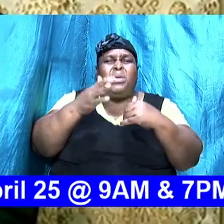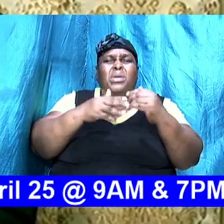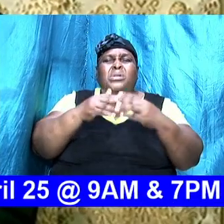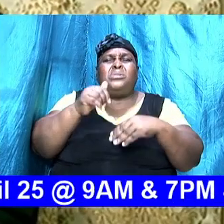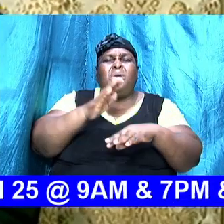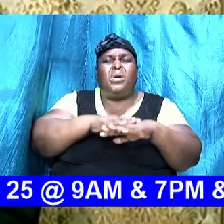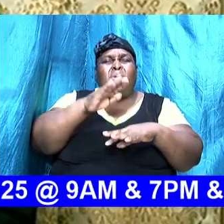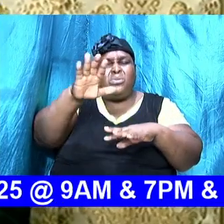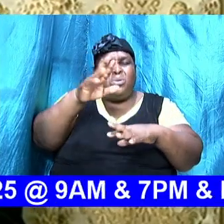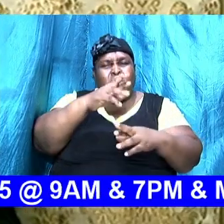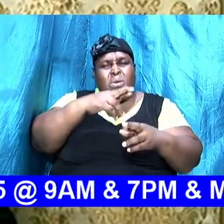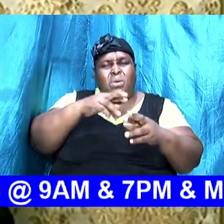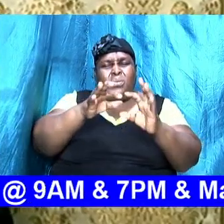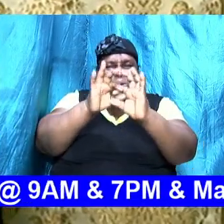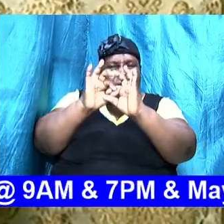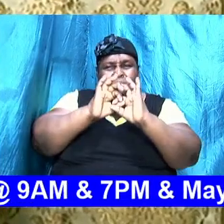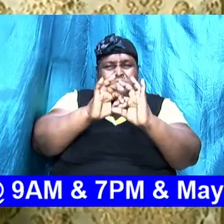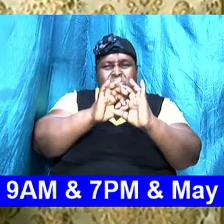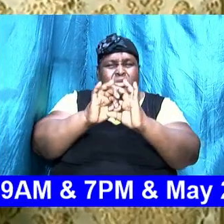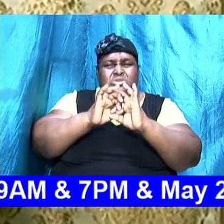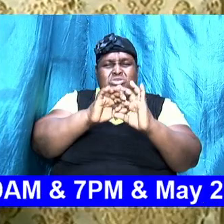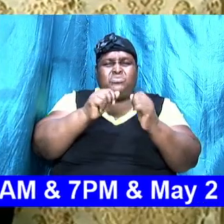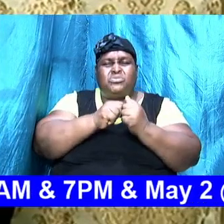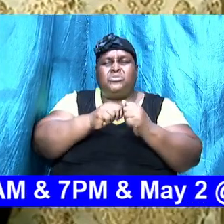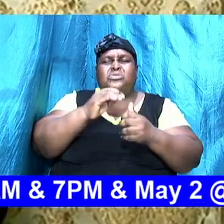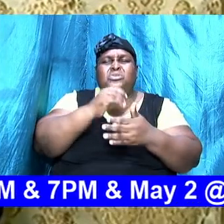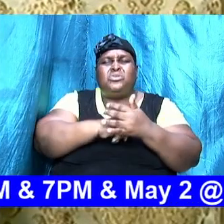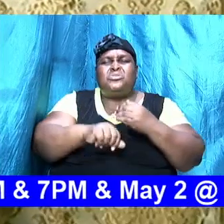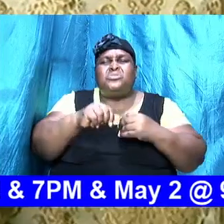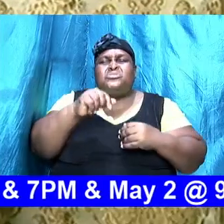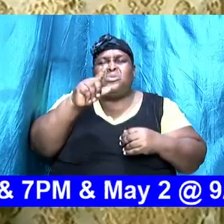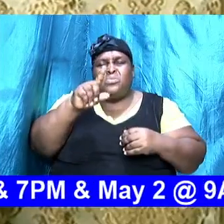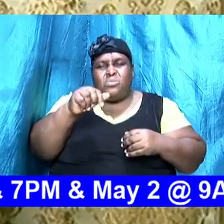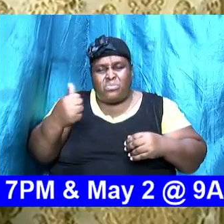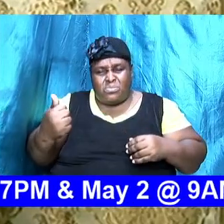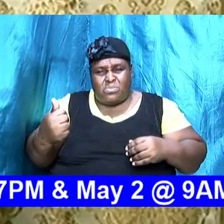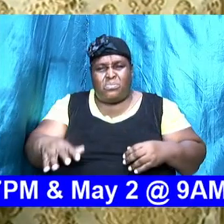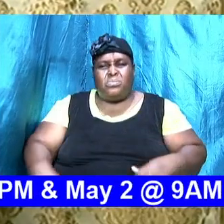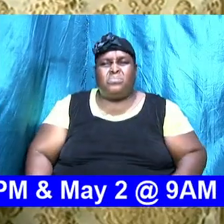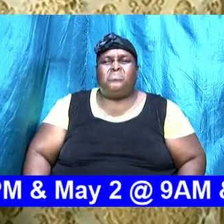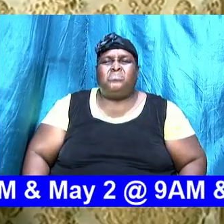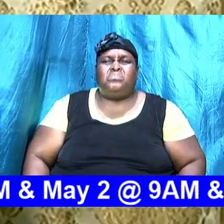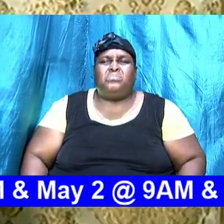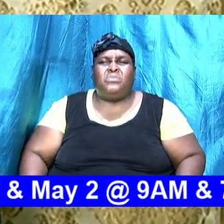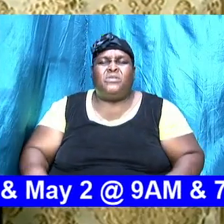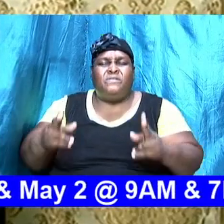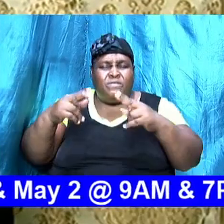up a relationship for you. And that is very important. Now,